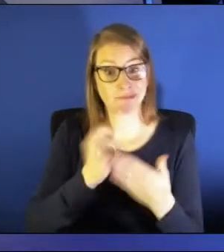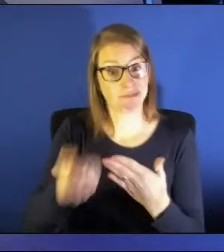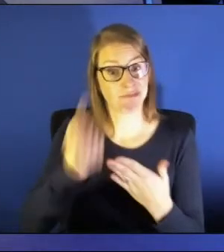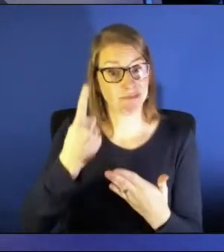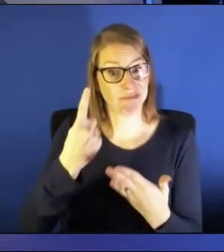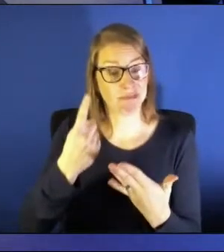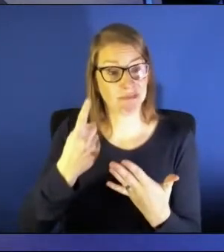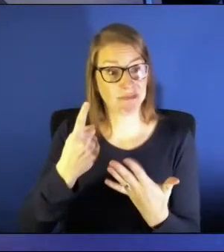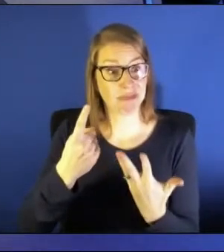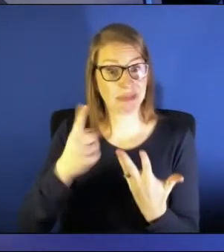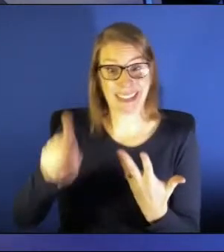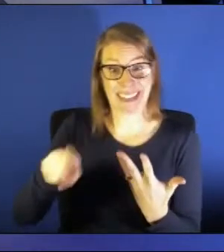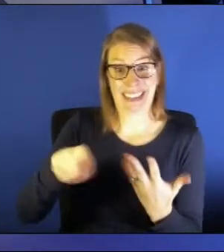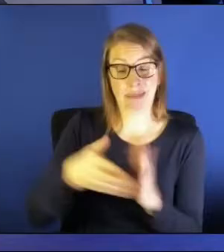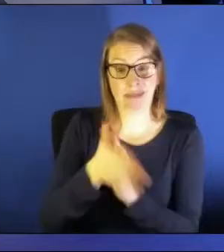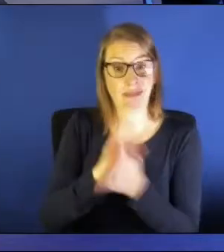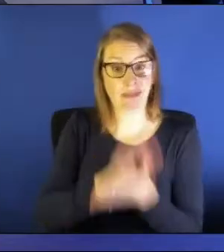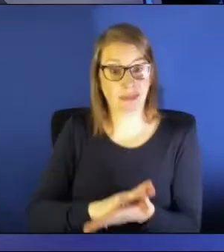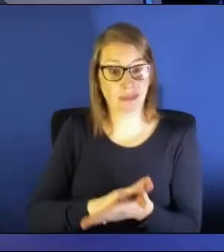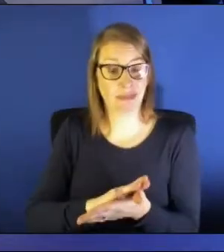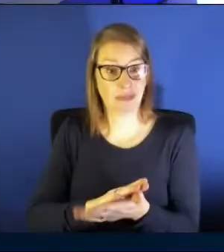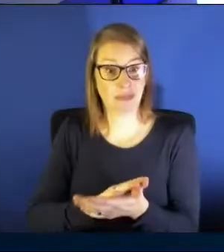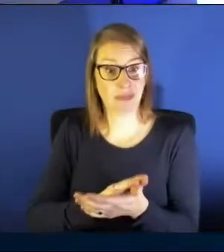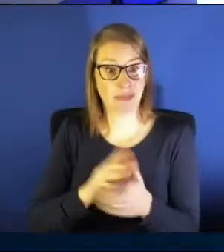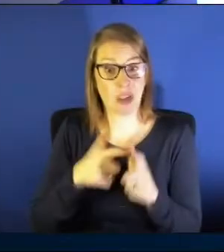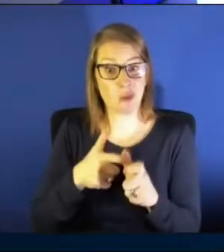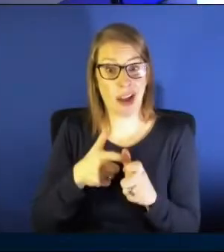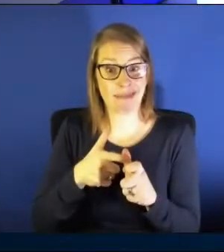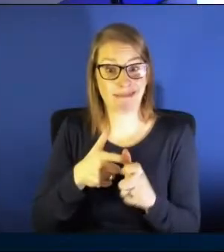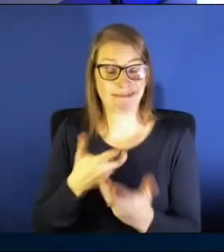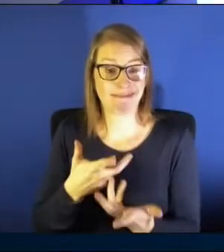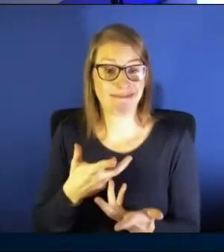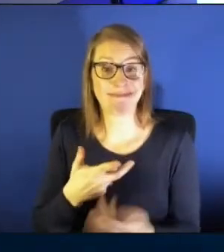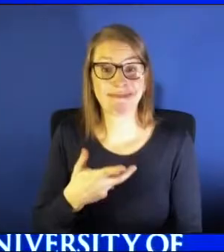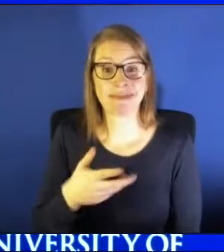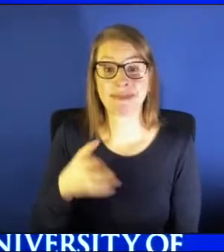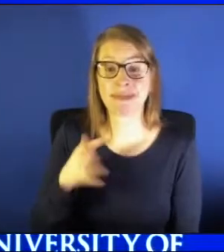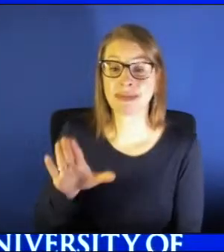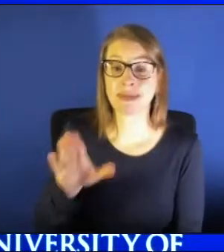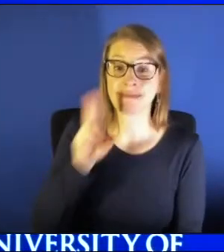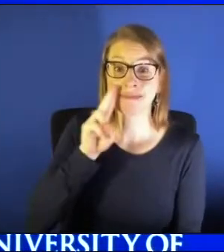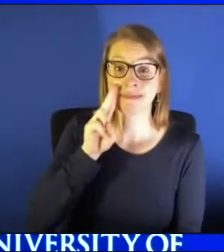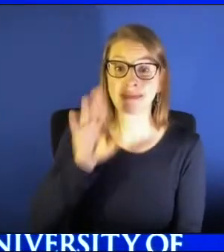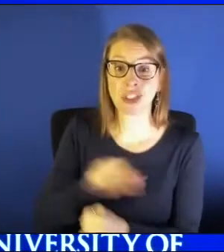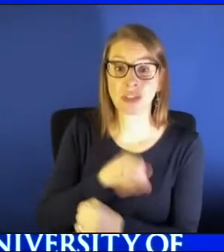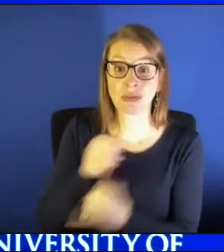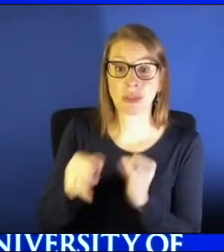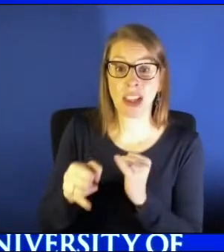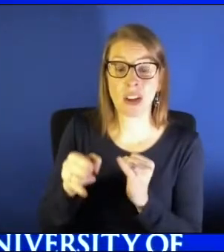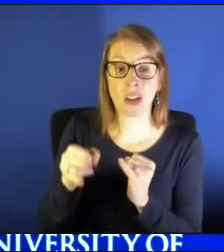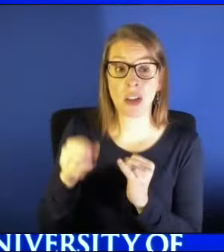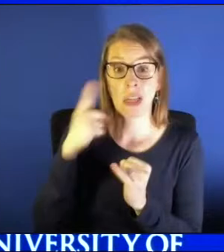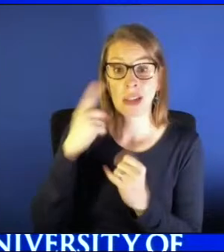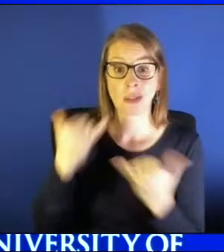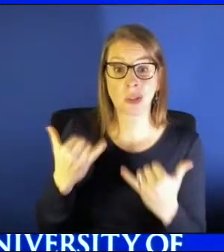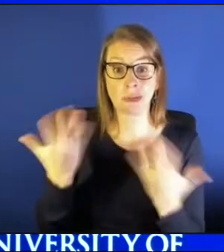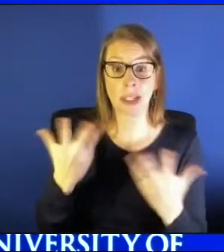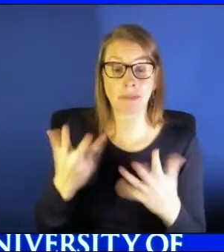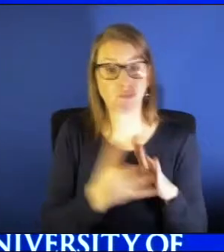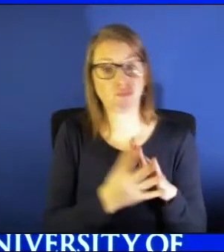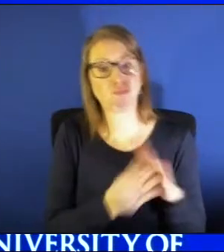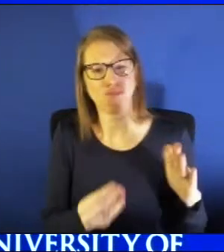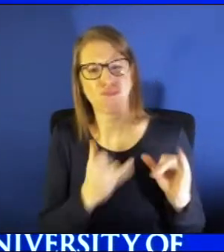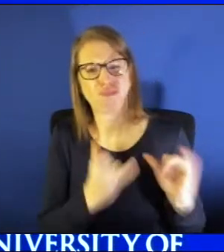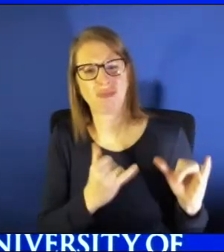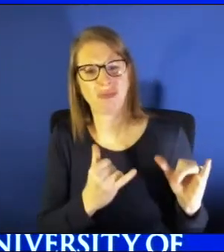to run at your level. Thank you so much. Dr. Hawkinson, your final thoughts today. Yeah, just echoing, the comments of our guests. It's important to